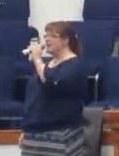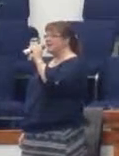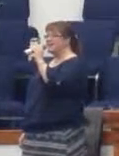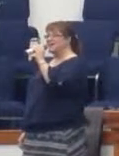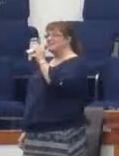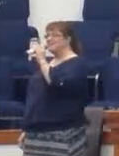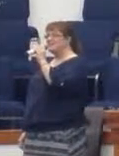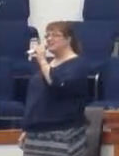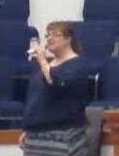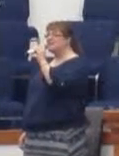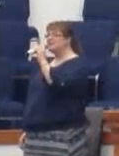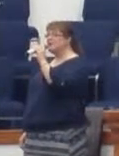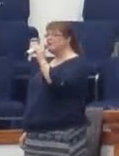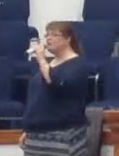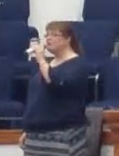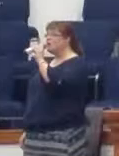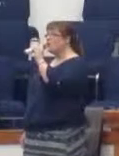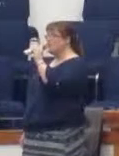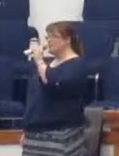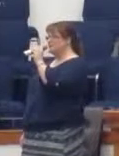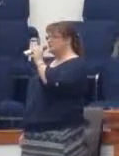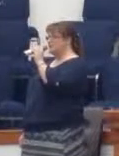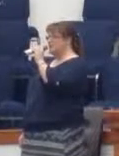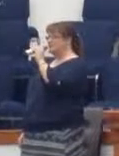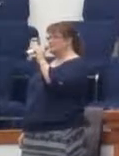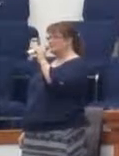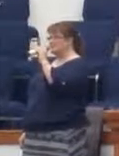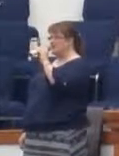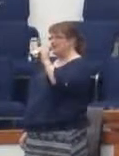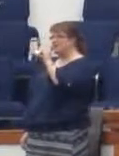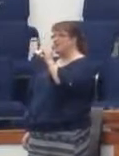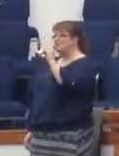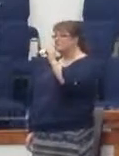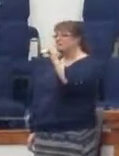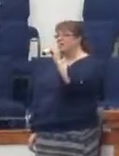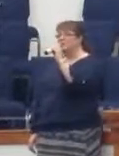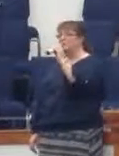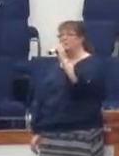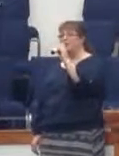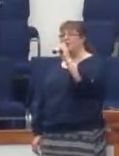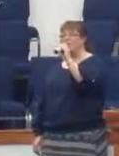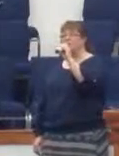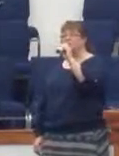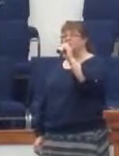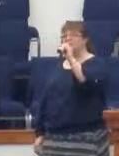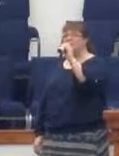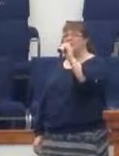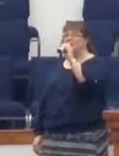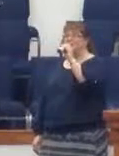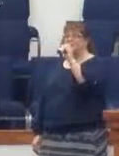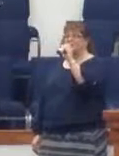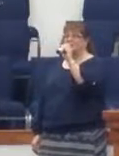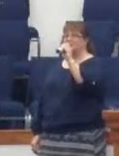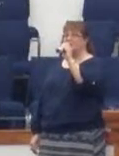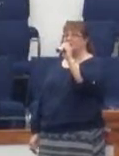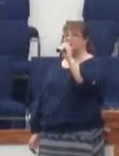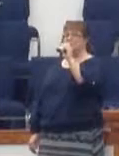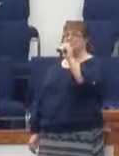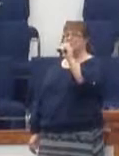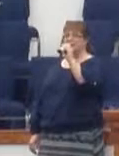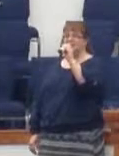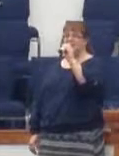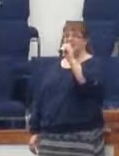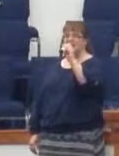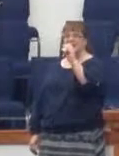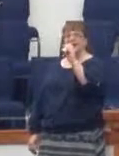normal man. Now we don't know much about the men that carried the corners of his tattered